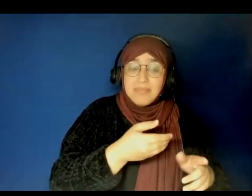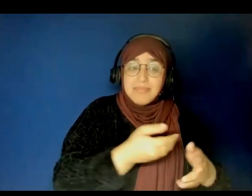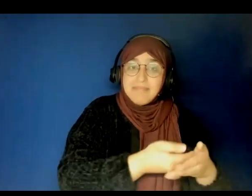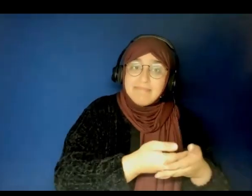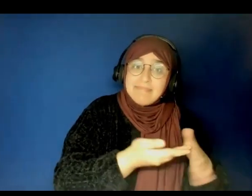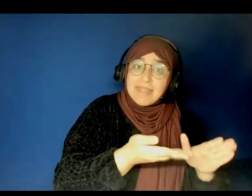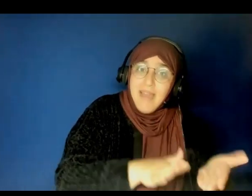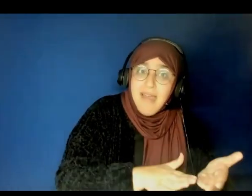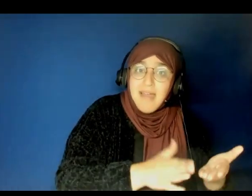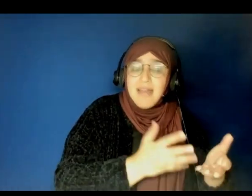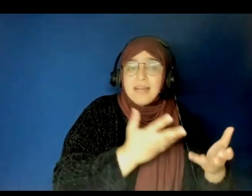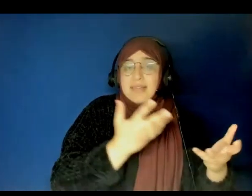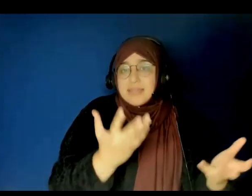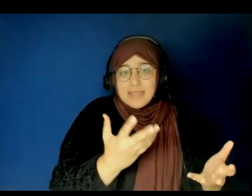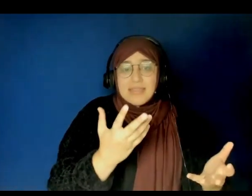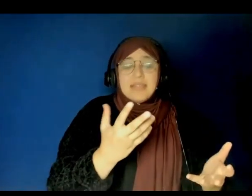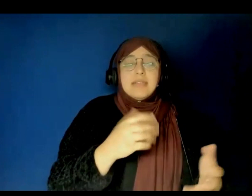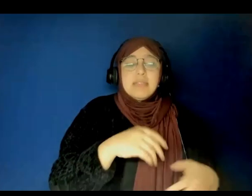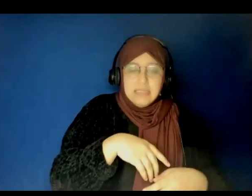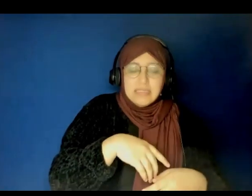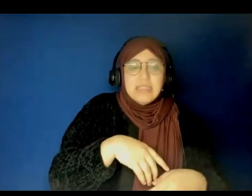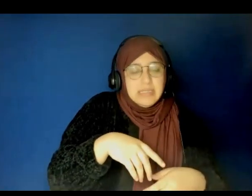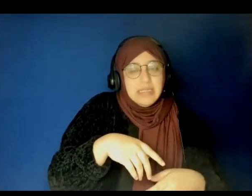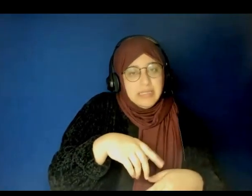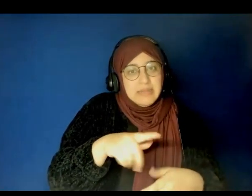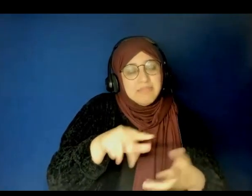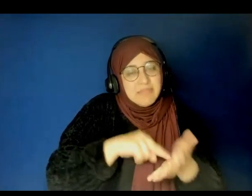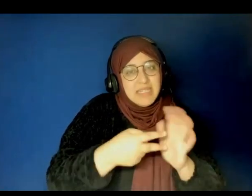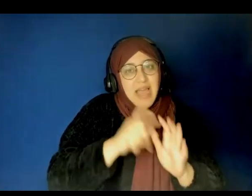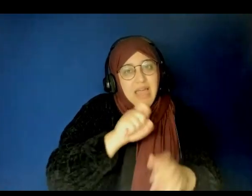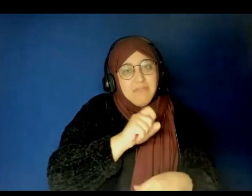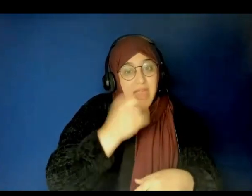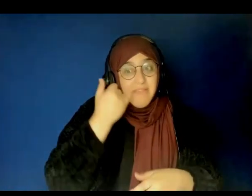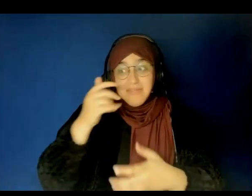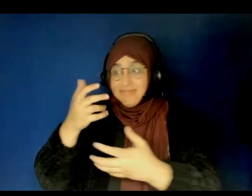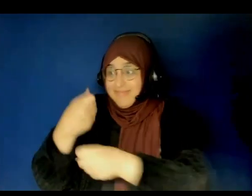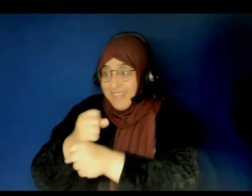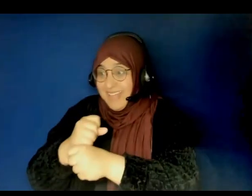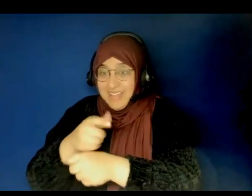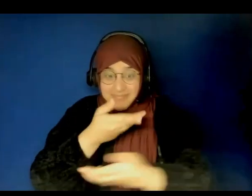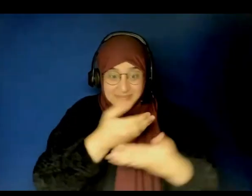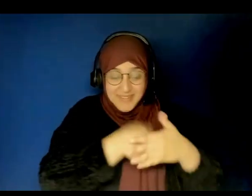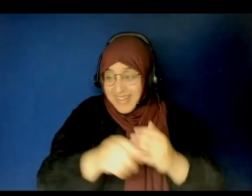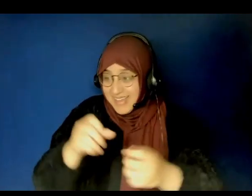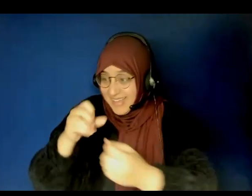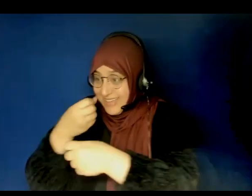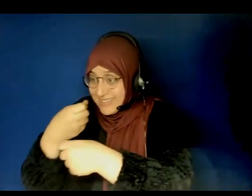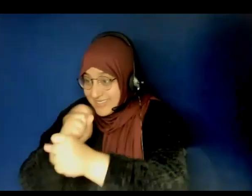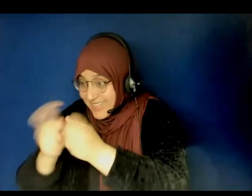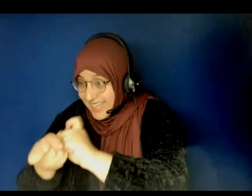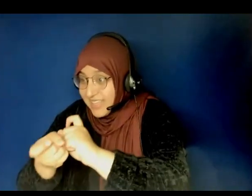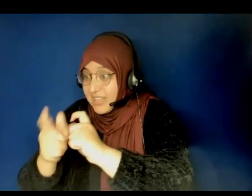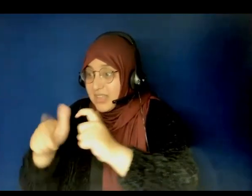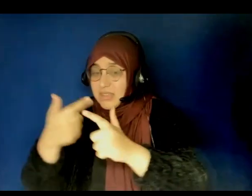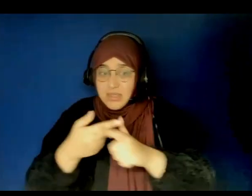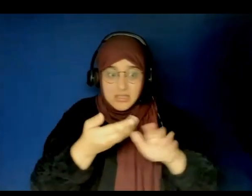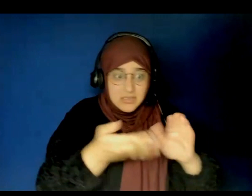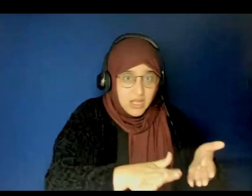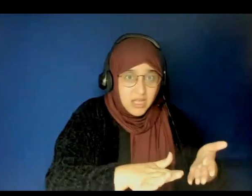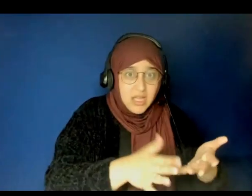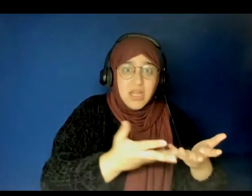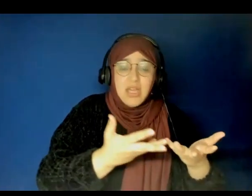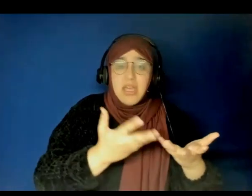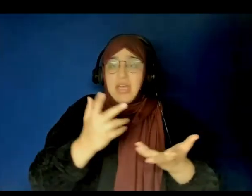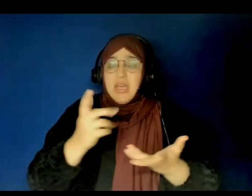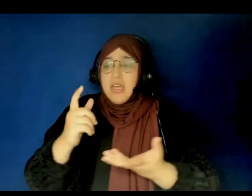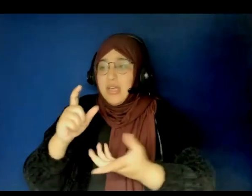or anything like that, then you would have to go back and change the will again. And so you don't want to have to do that back and forth. It can be painful to think